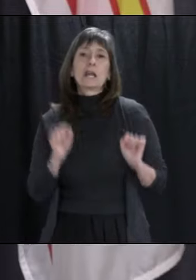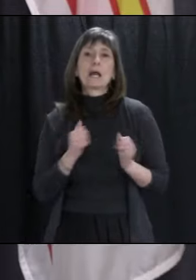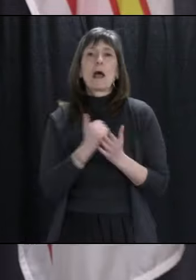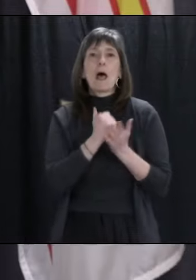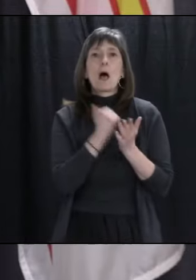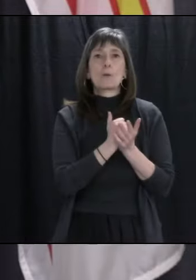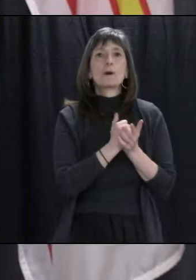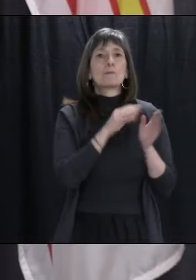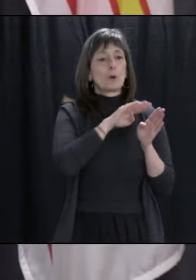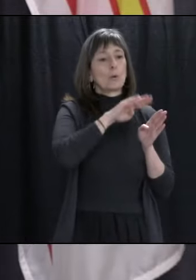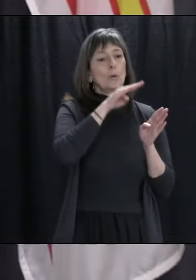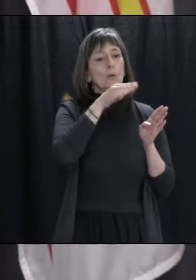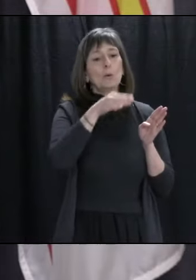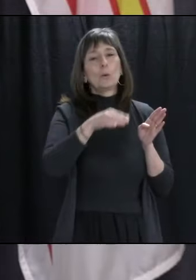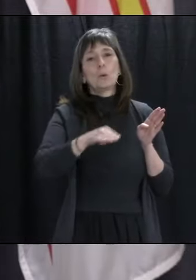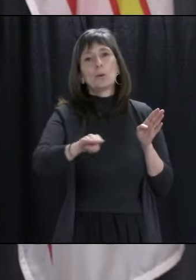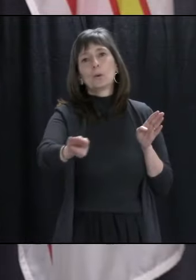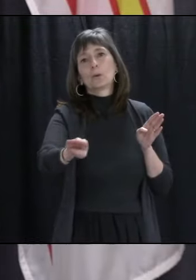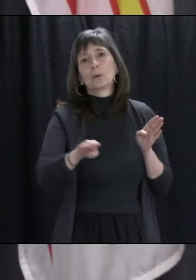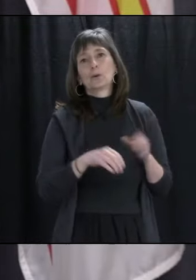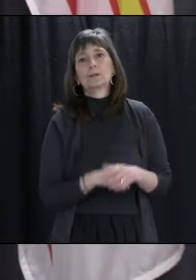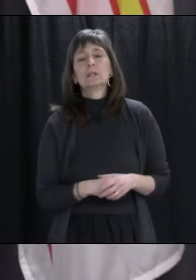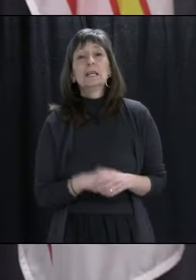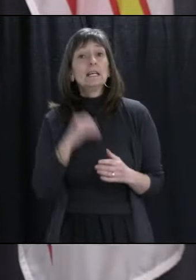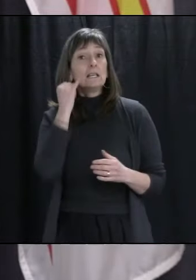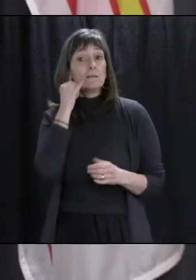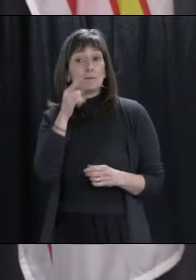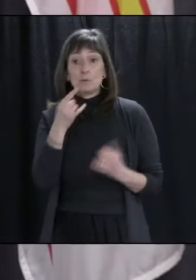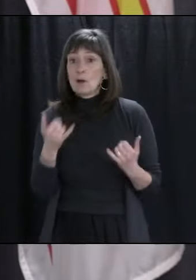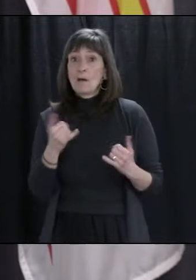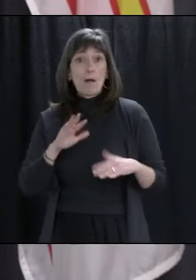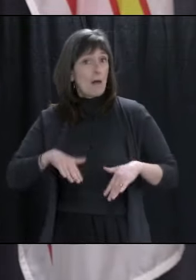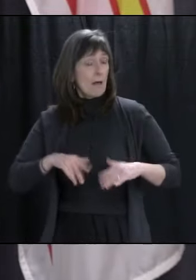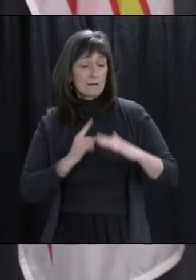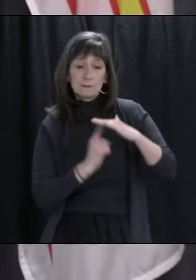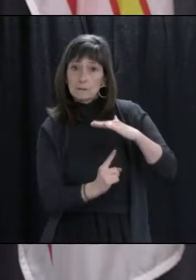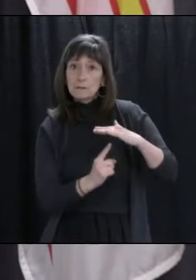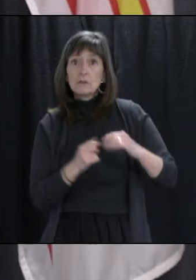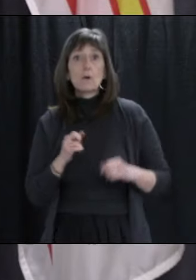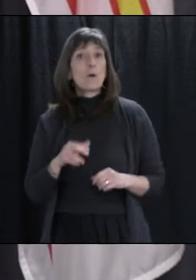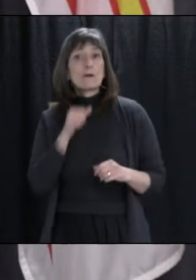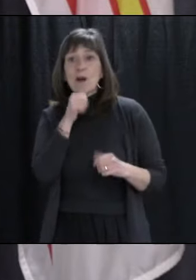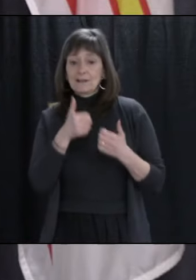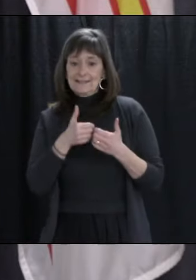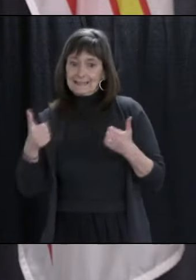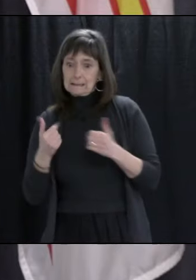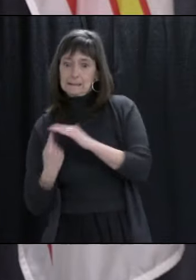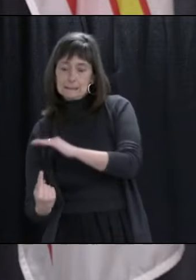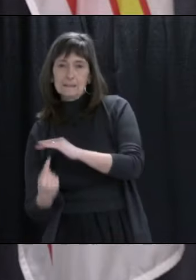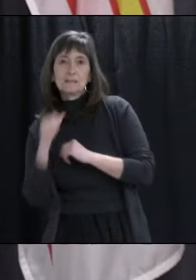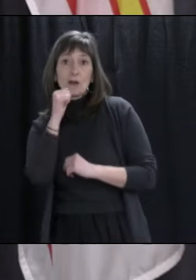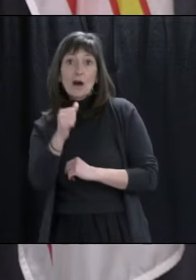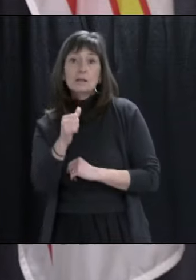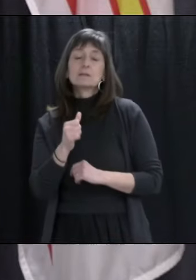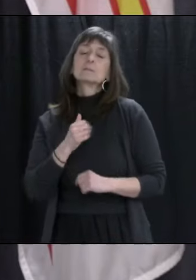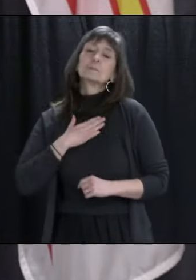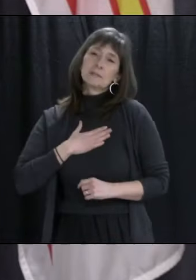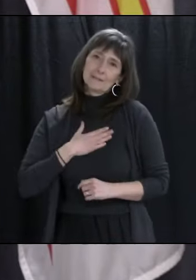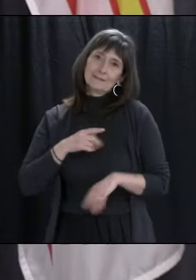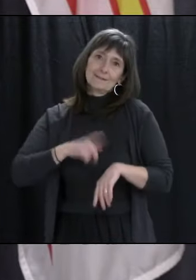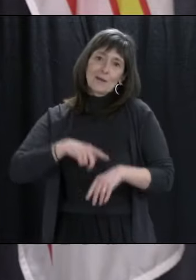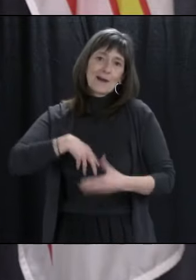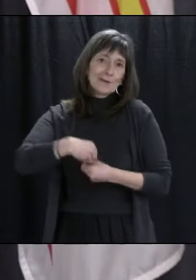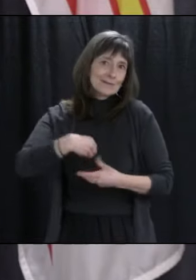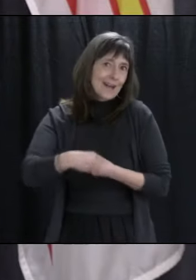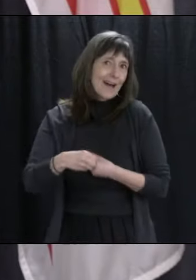For people not currently self-isolating or in quarantine, try to spend some time outdoors this weekend if you can. Go for a walk,